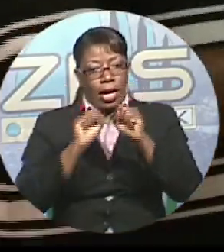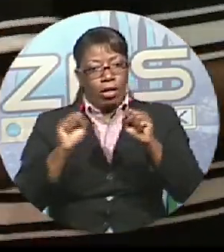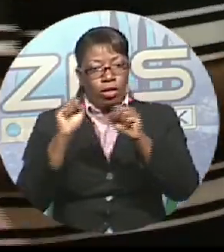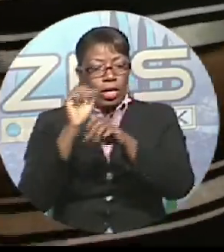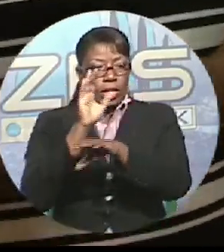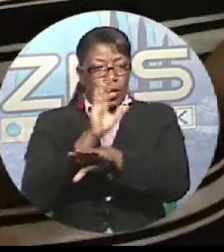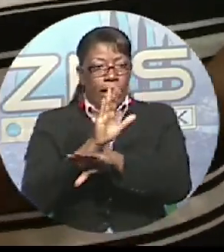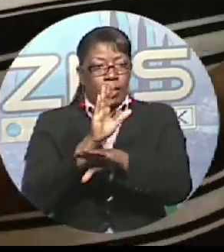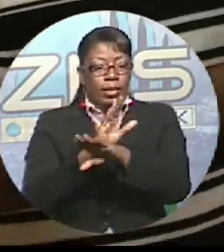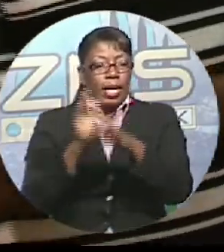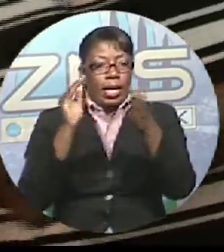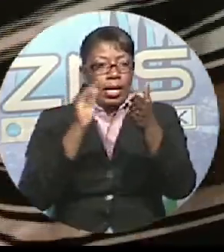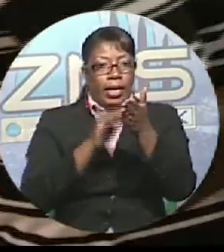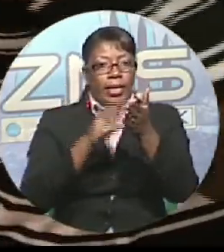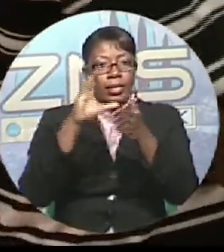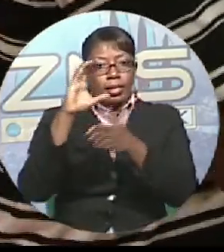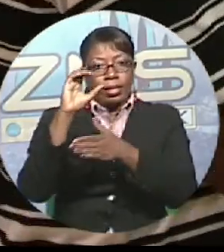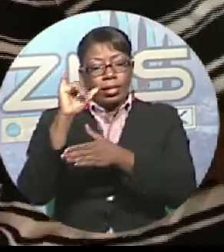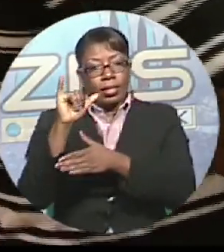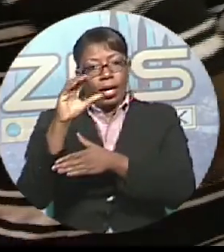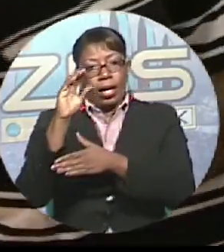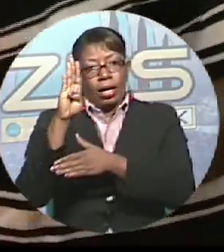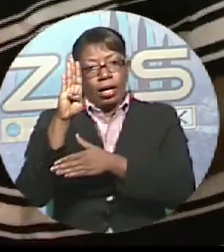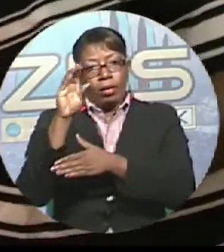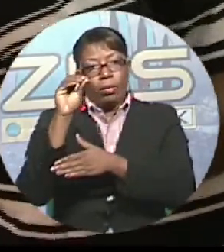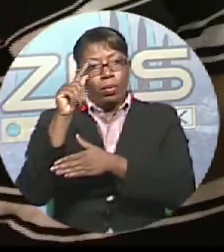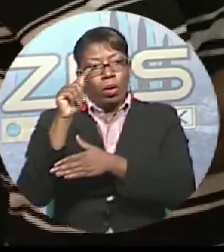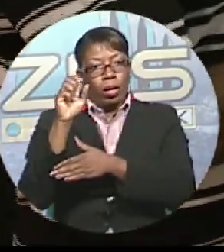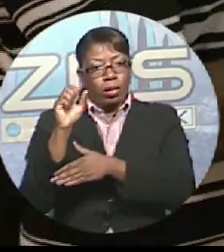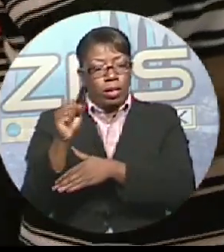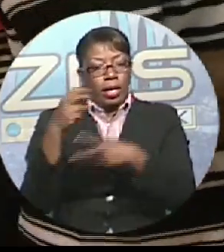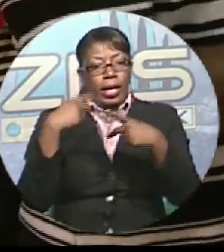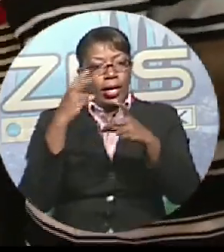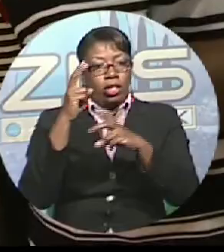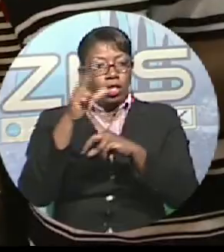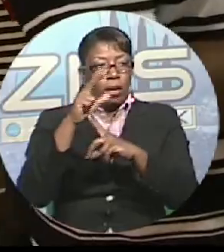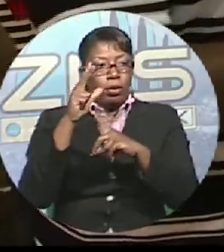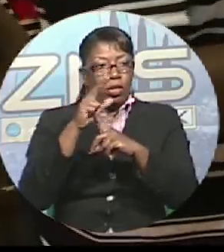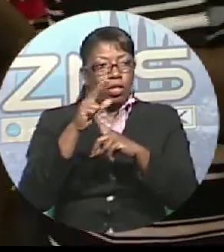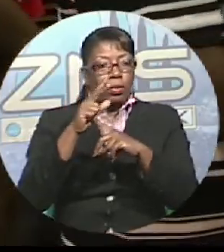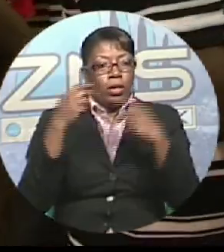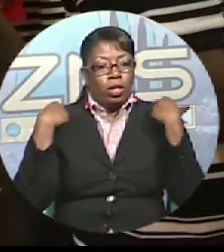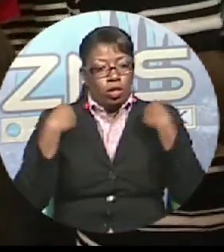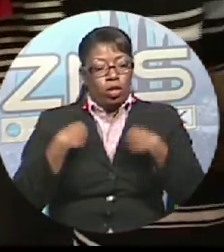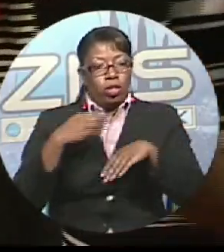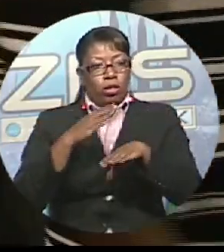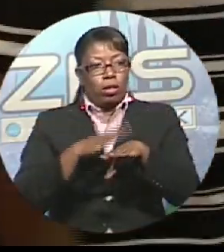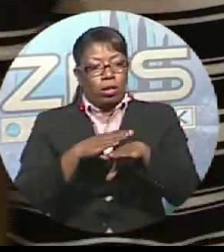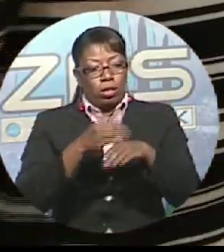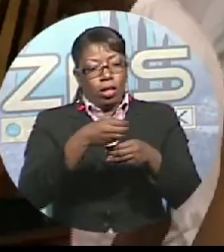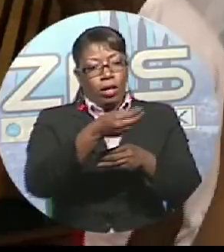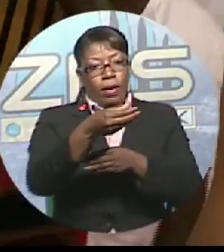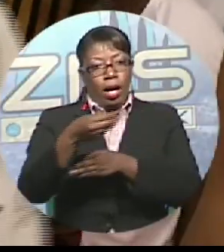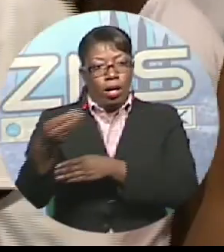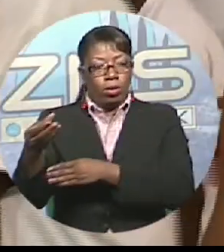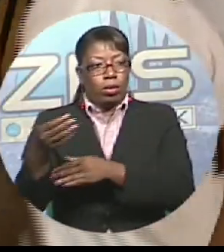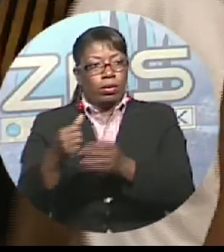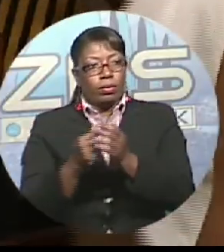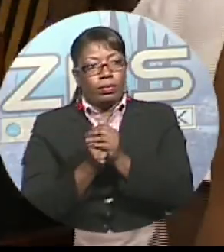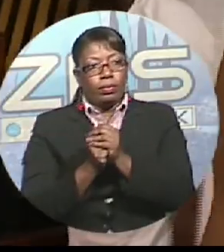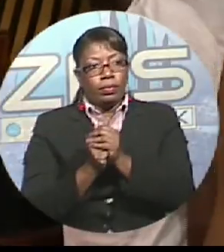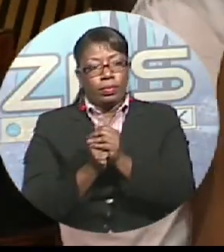Mailboat Cybots, and they were so confident heading in, they even had championship shirts ready to pass out. We was down